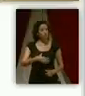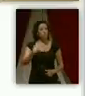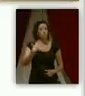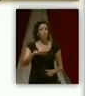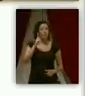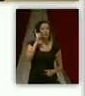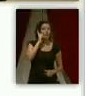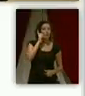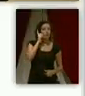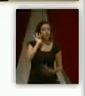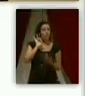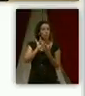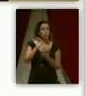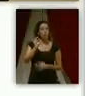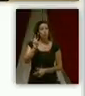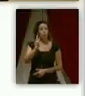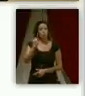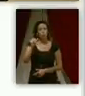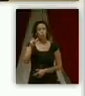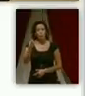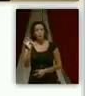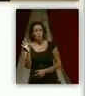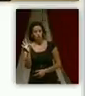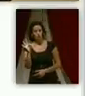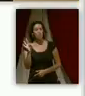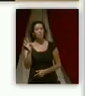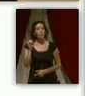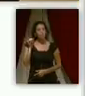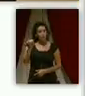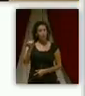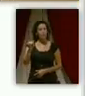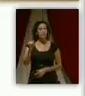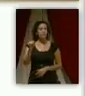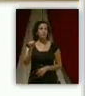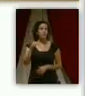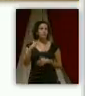button control that allows you to connect it to a switch,